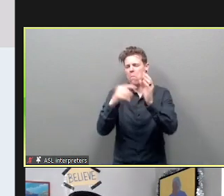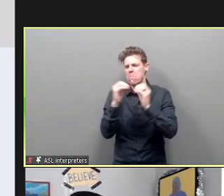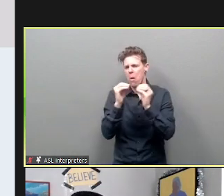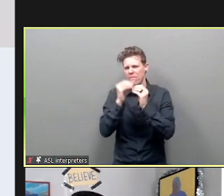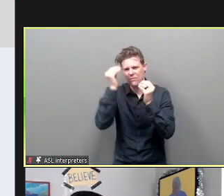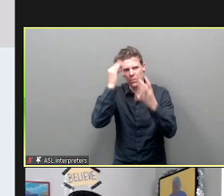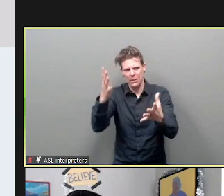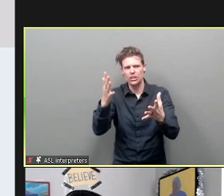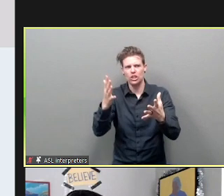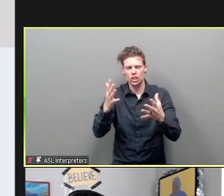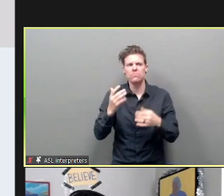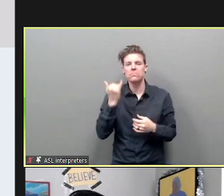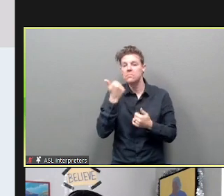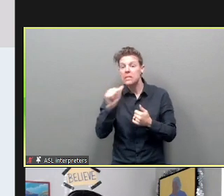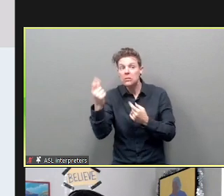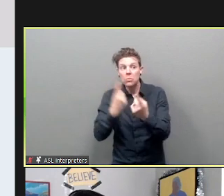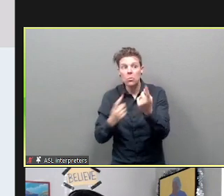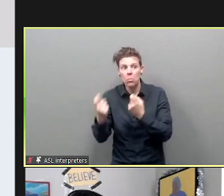visit our